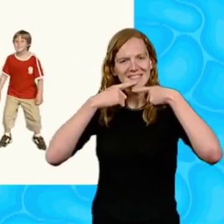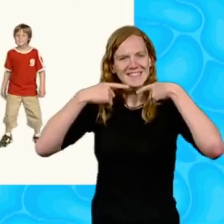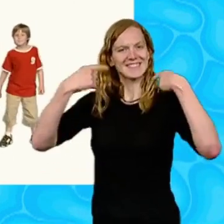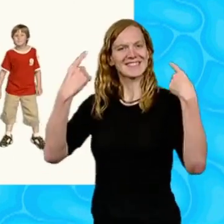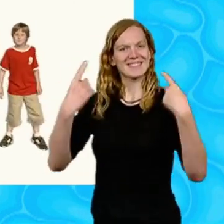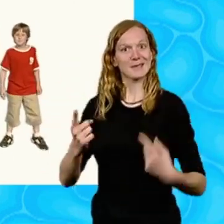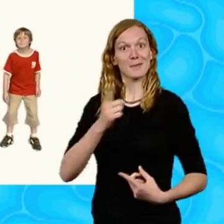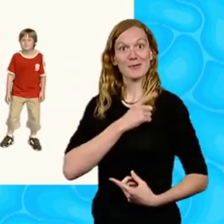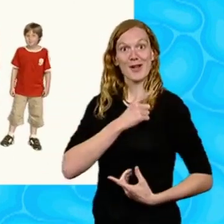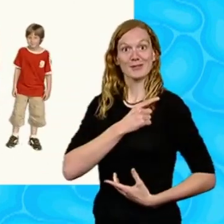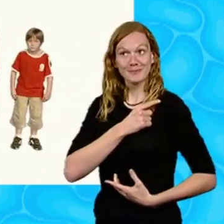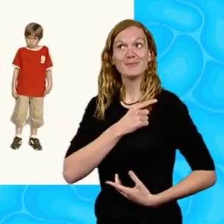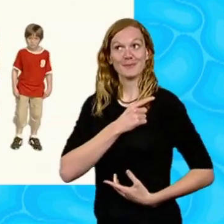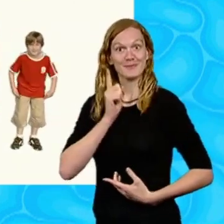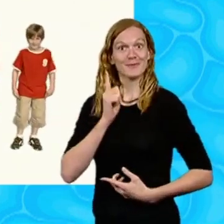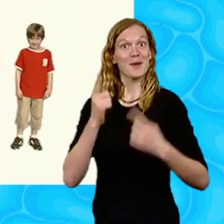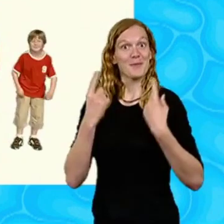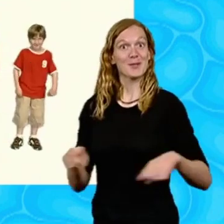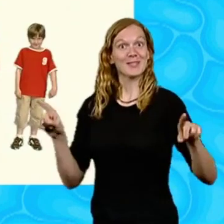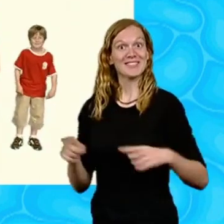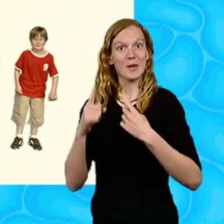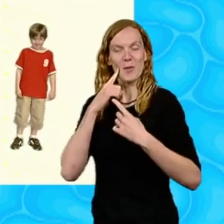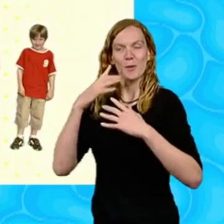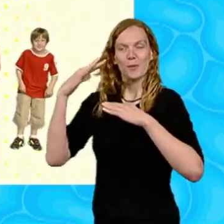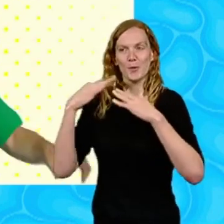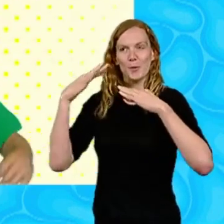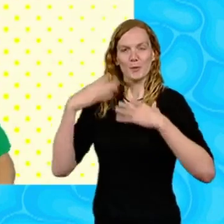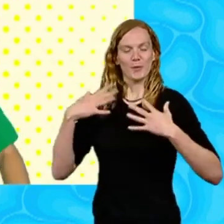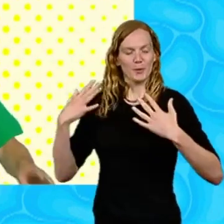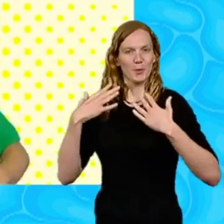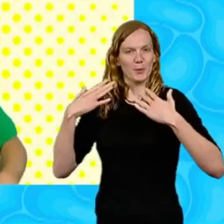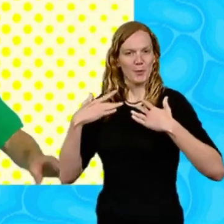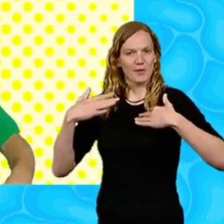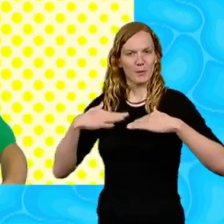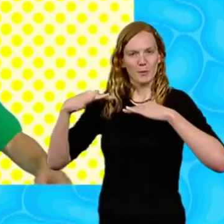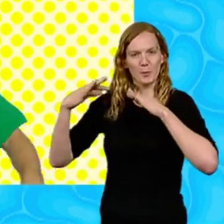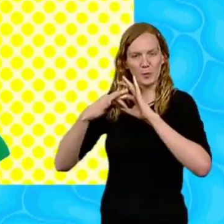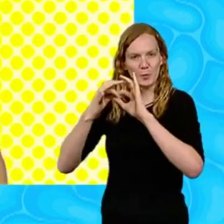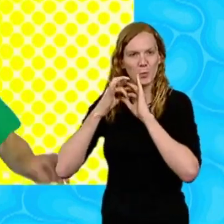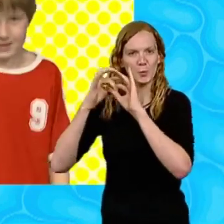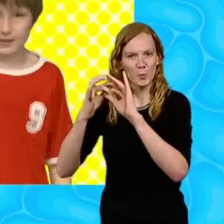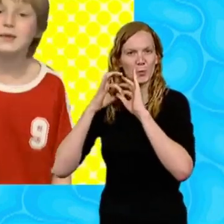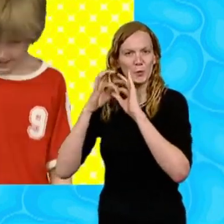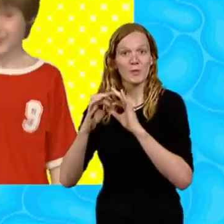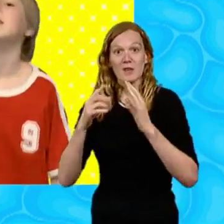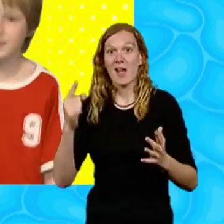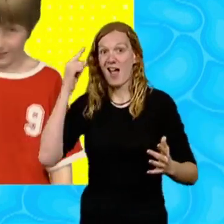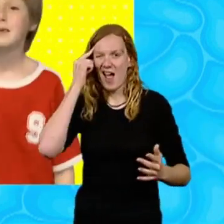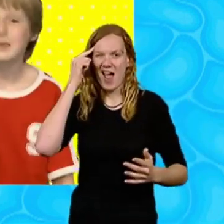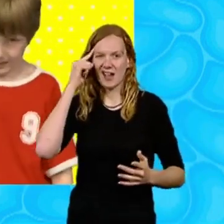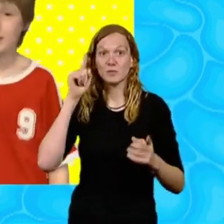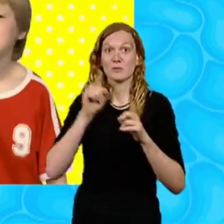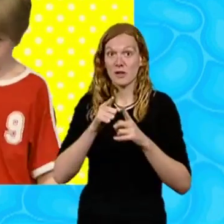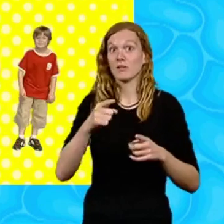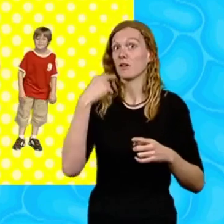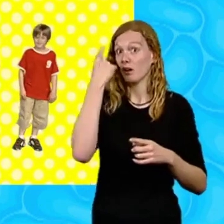our bodies. Oh, I can feel the music, and it's in my head. Oh, is yours nodding too? Oh,